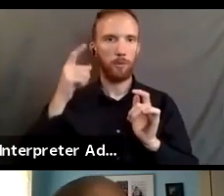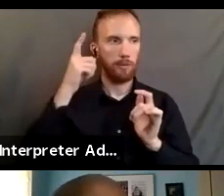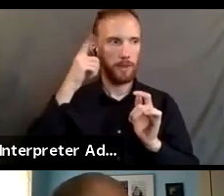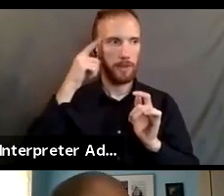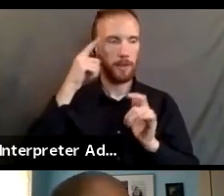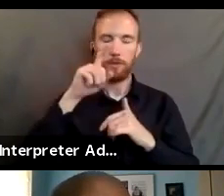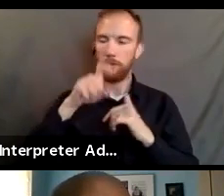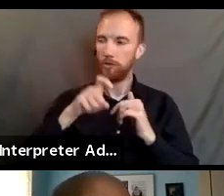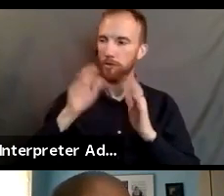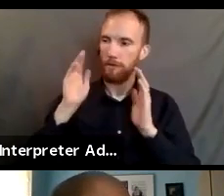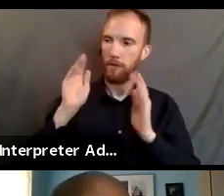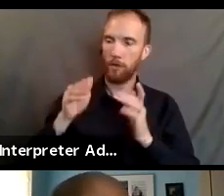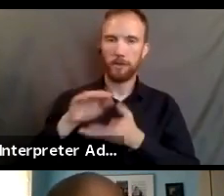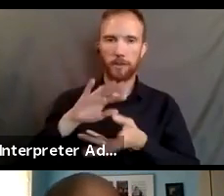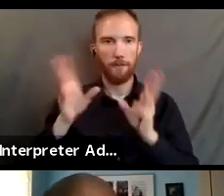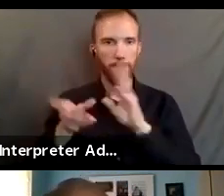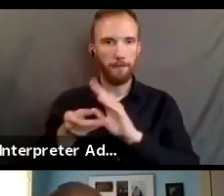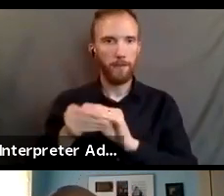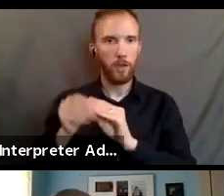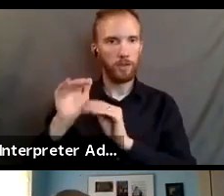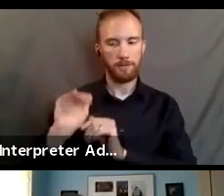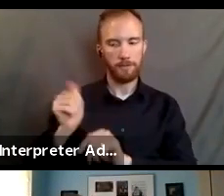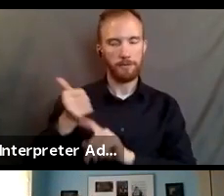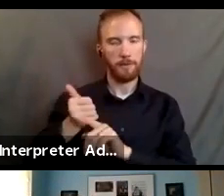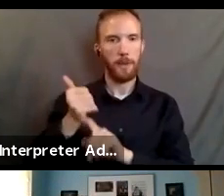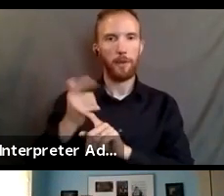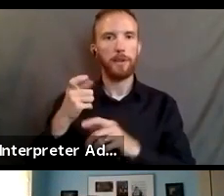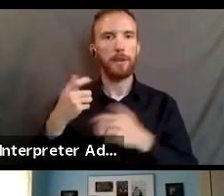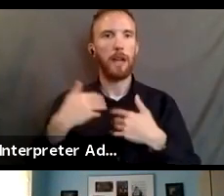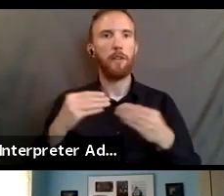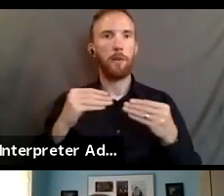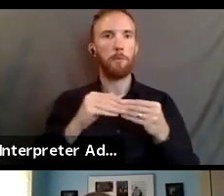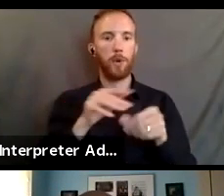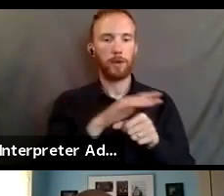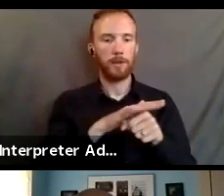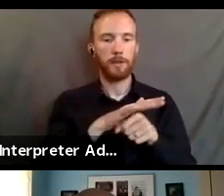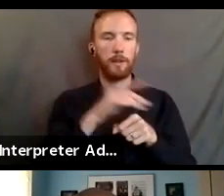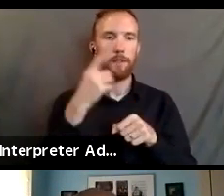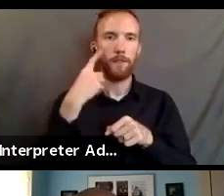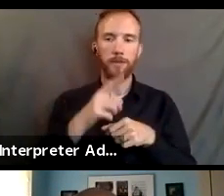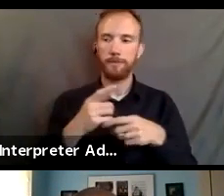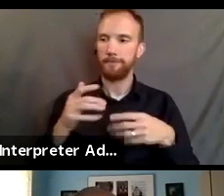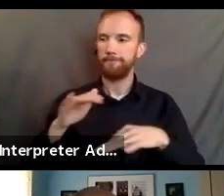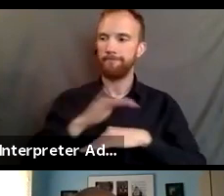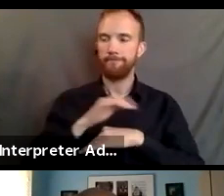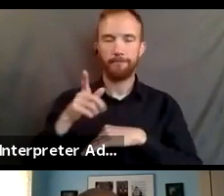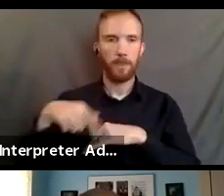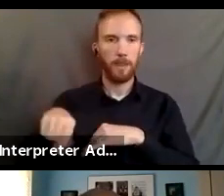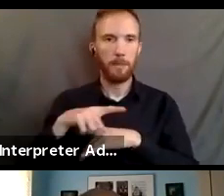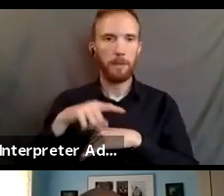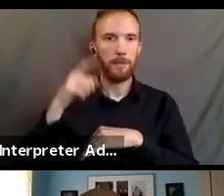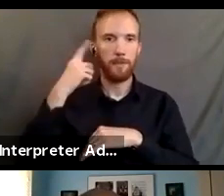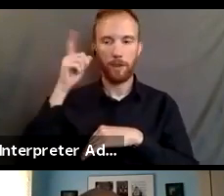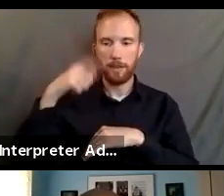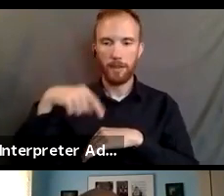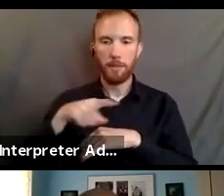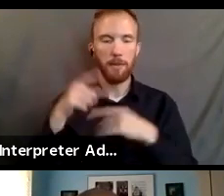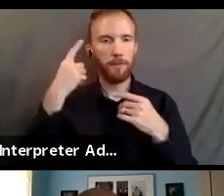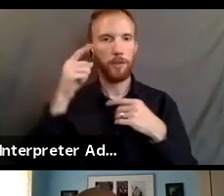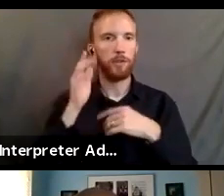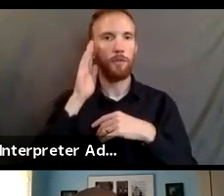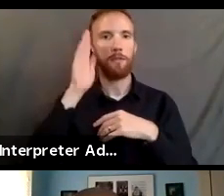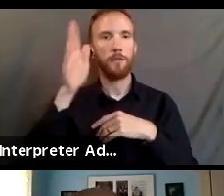whole child we need more space to accommodate them this vision for all of our future generations thank you for your time and